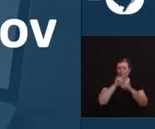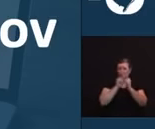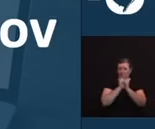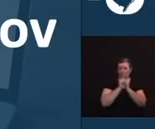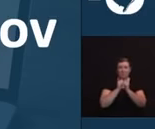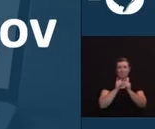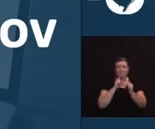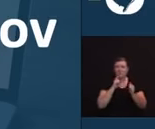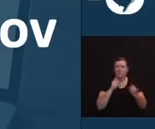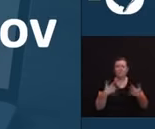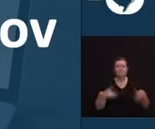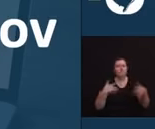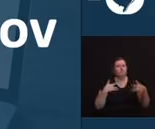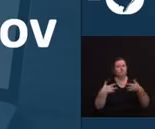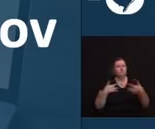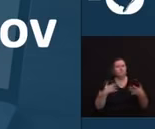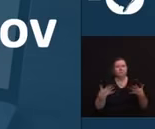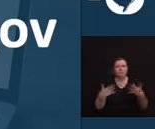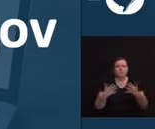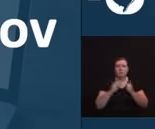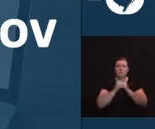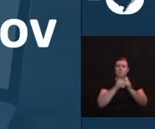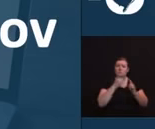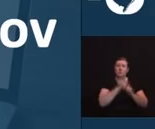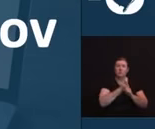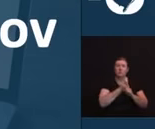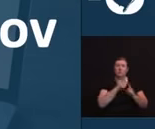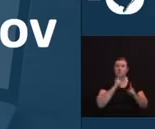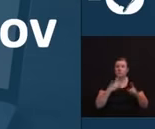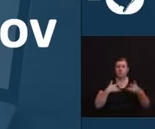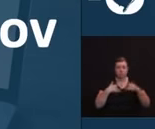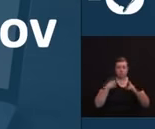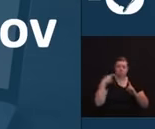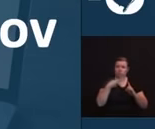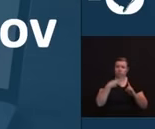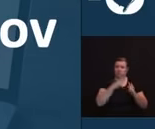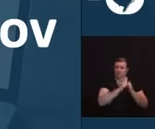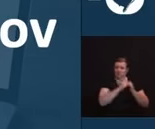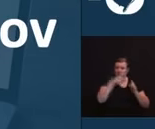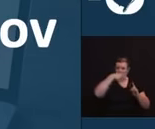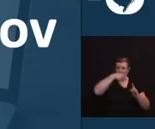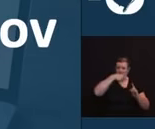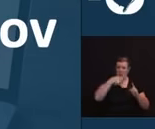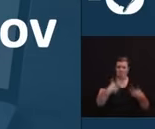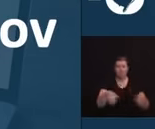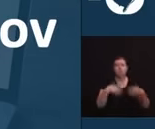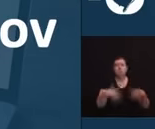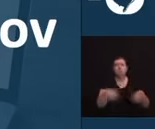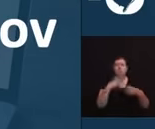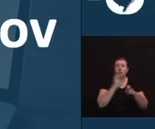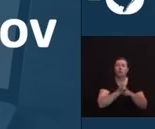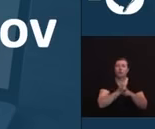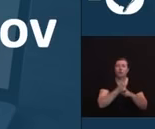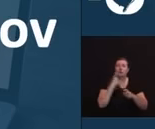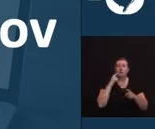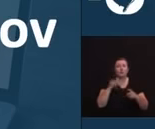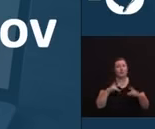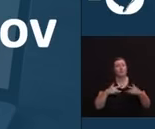many times, it is very hard to distinguish from whether or not, Judy and Tina, it is from the actual sporting event or the